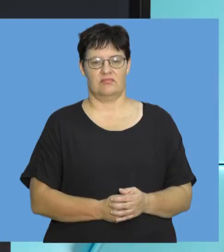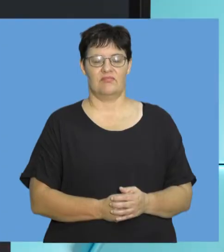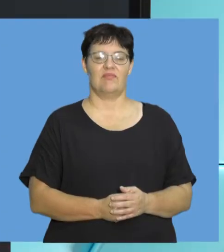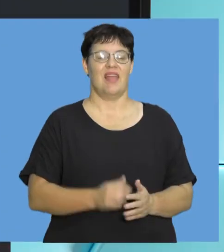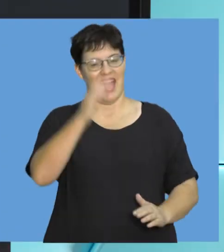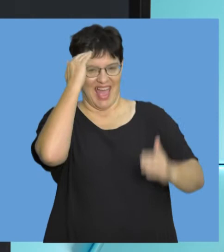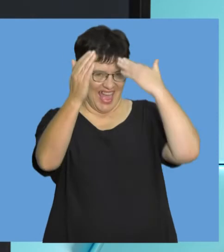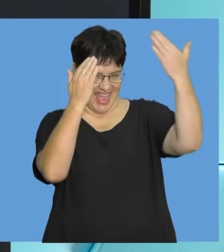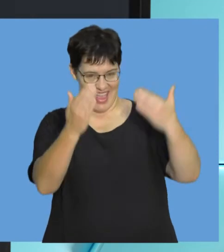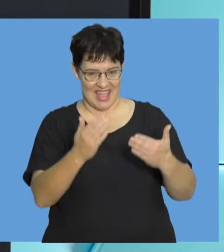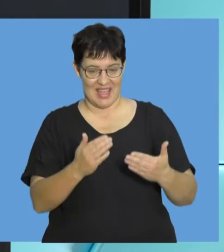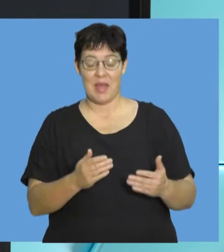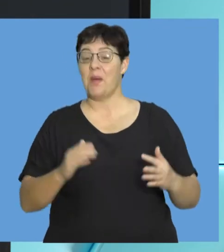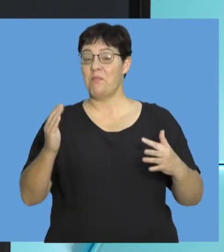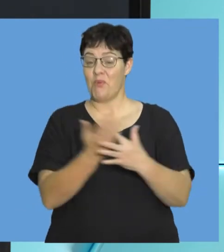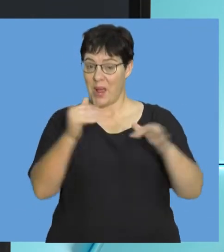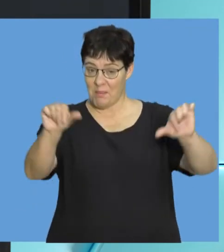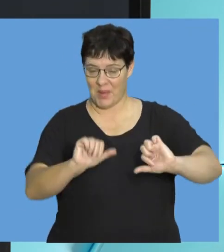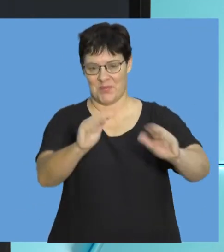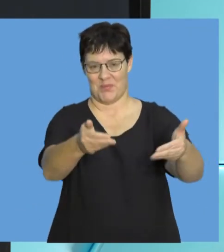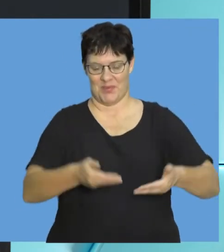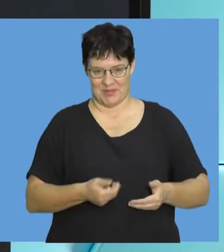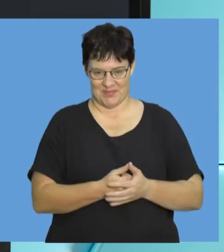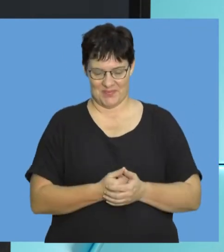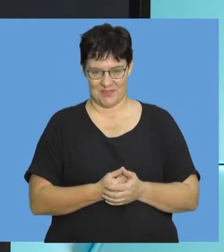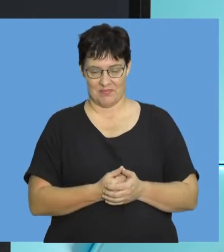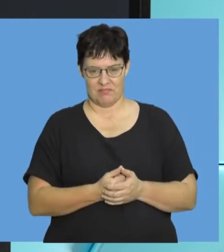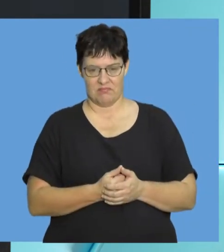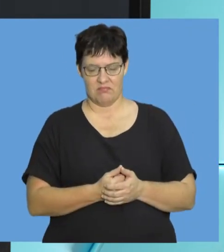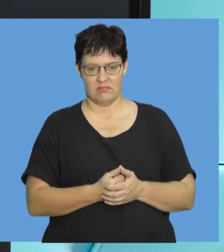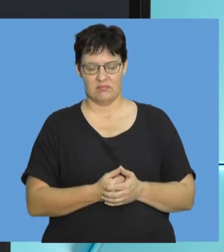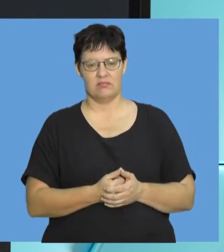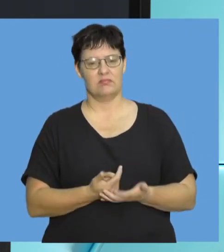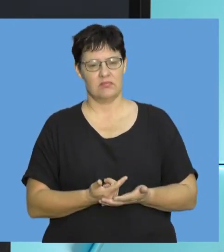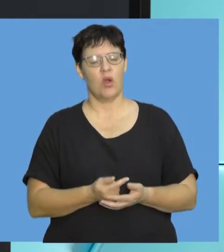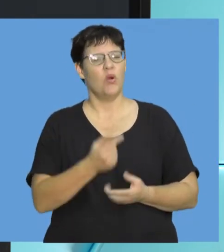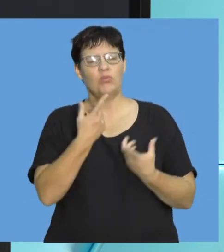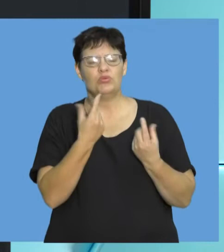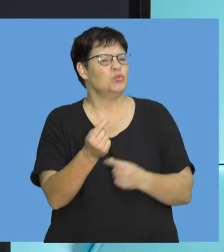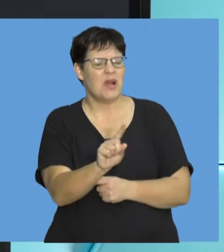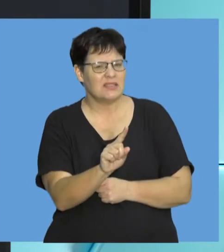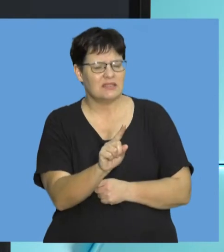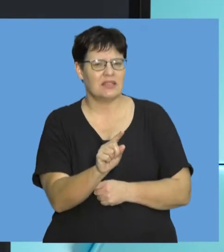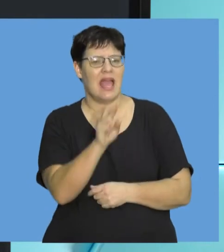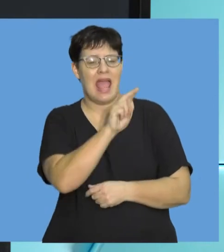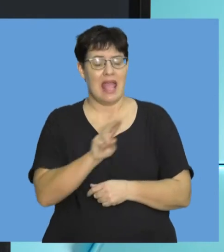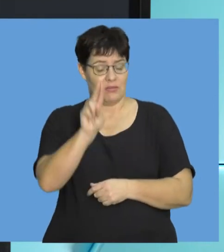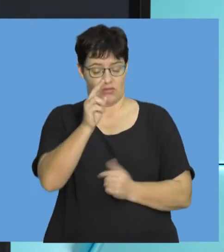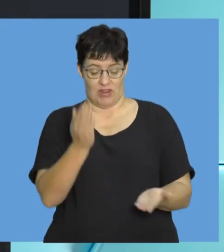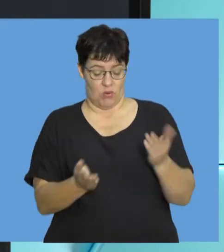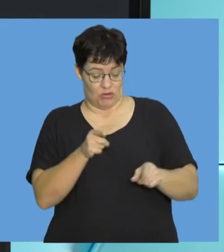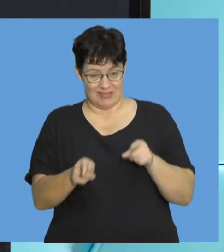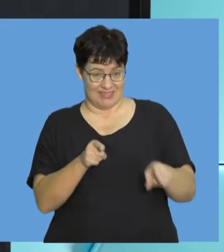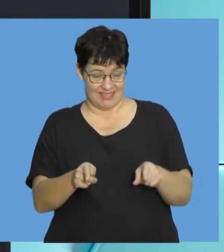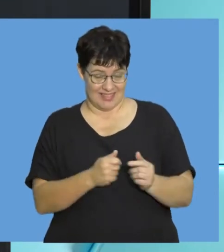Hi guys, welcome back from the ad break. So we are still looking at exponential equations that we are trying to look